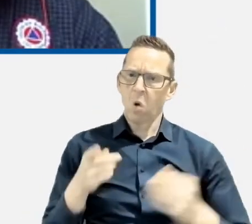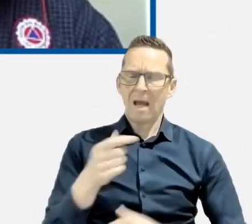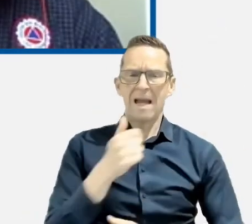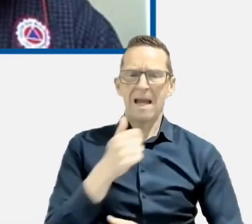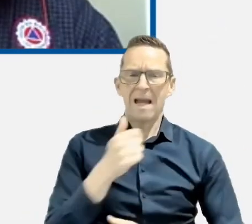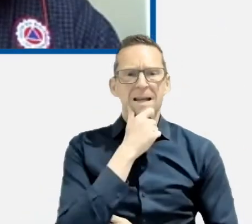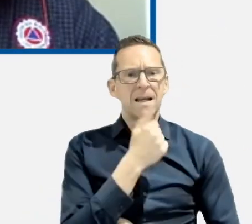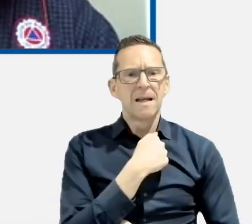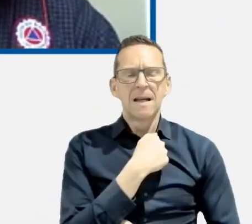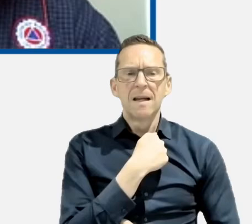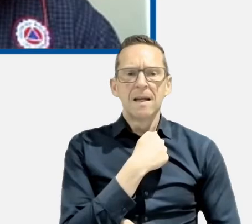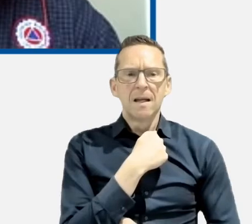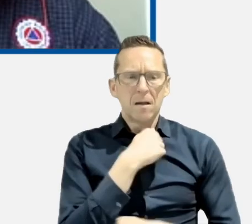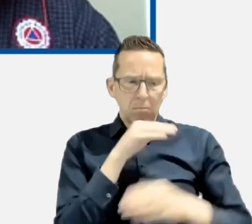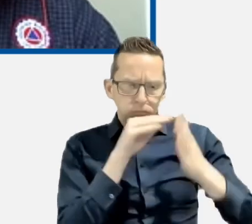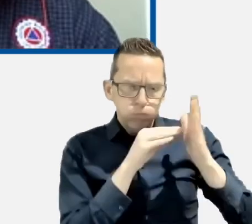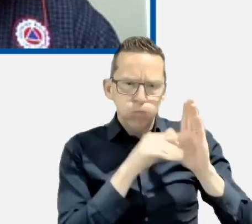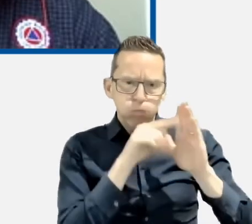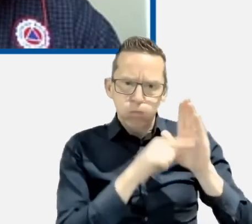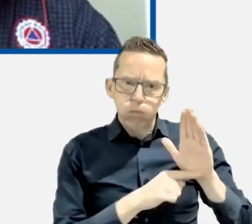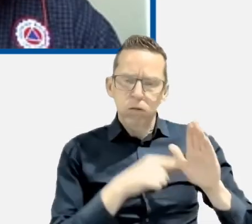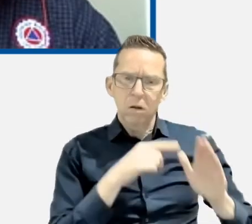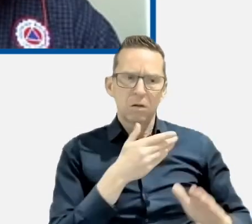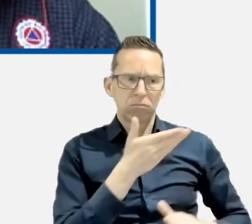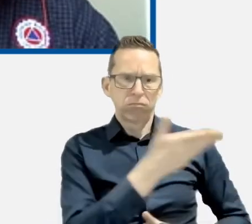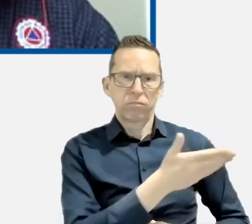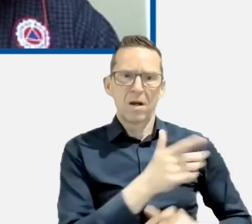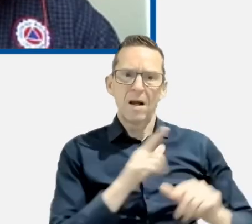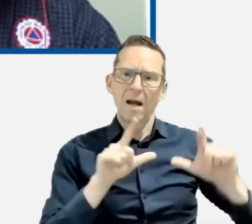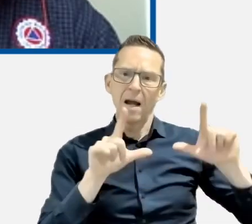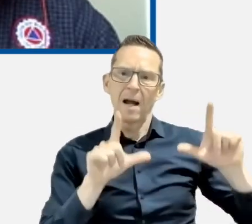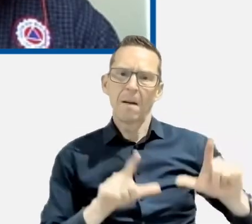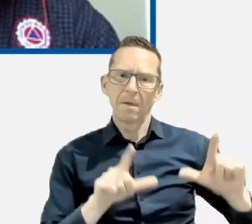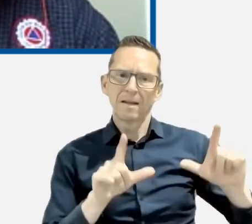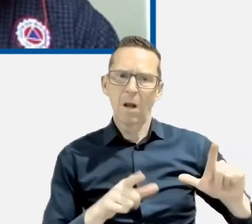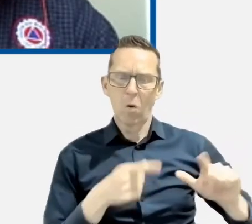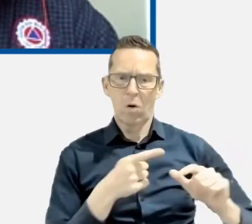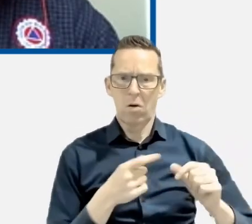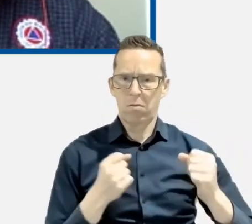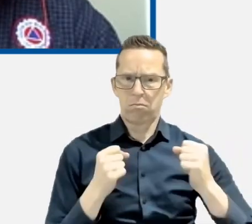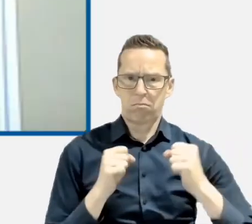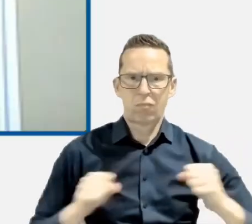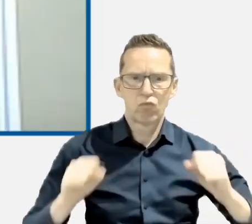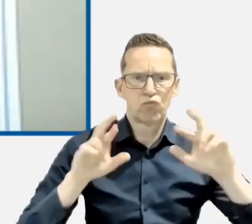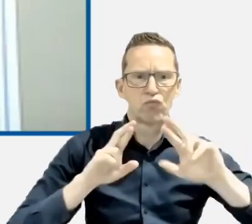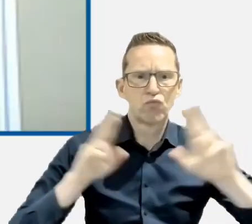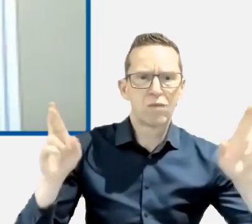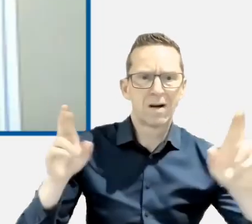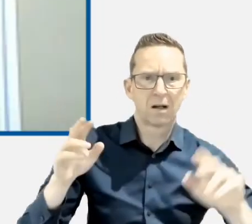a disaster resilient city. Over to you, Johan.